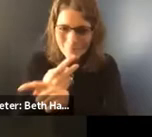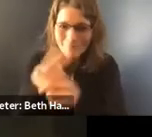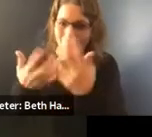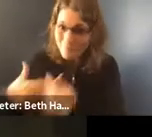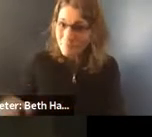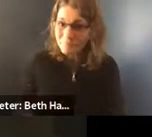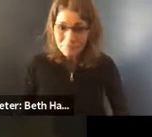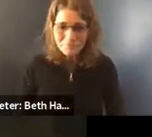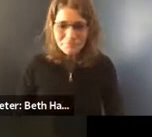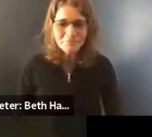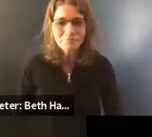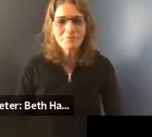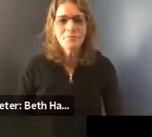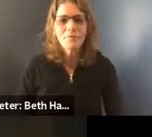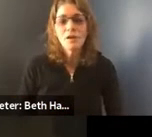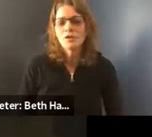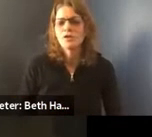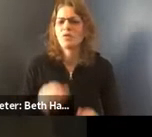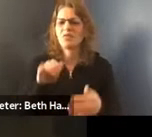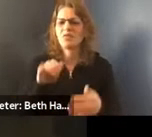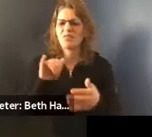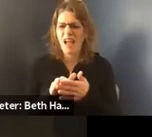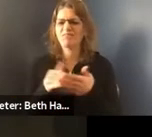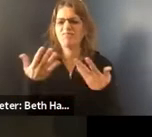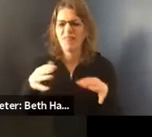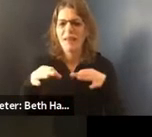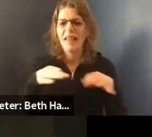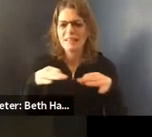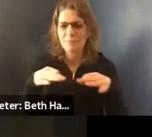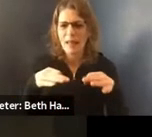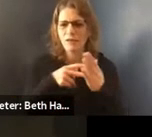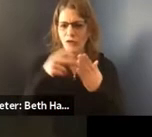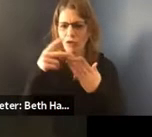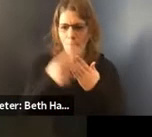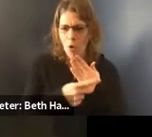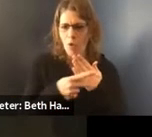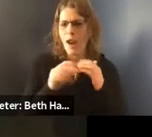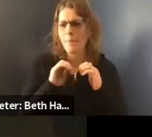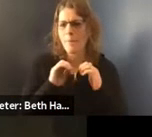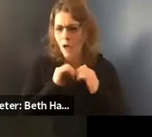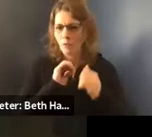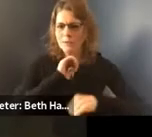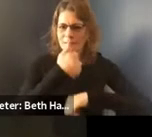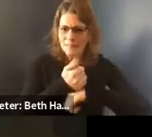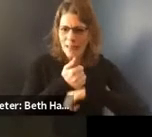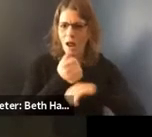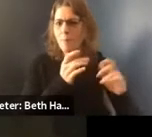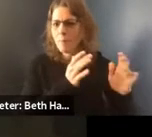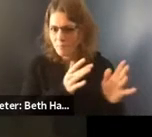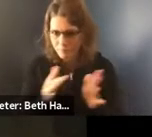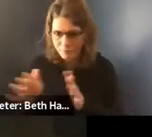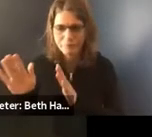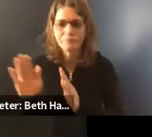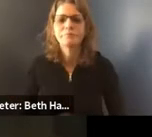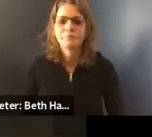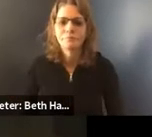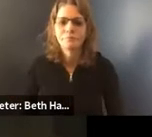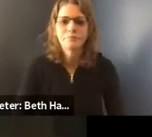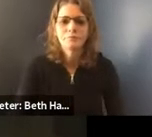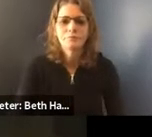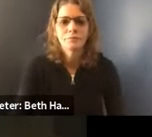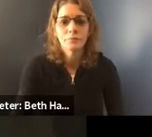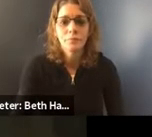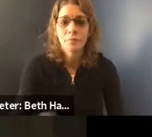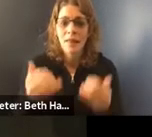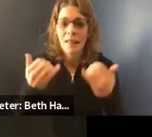That is for the structure of the program. Now, it is my true pleasure and